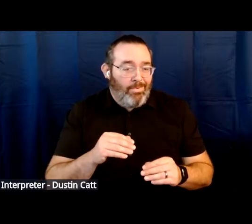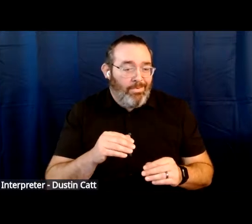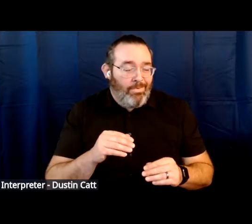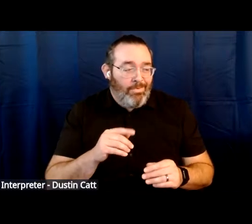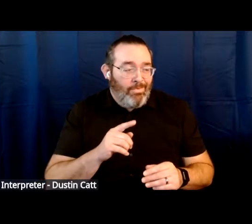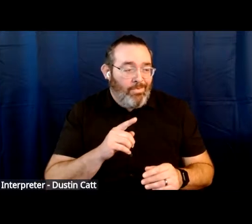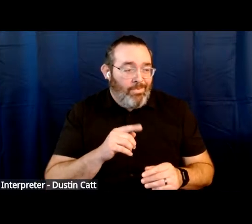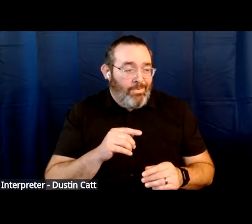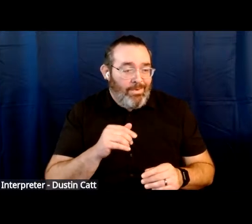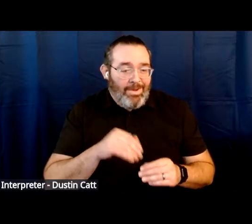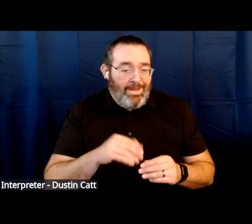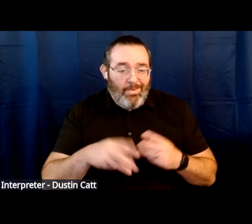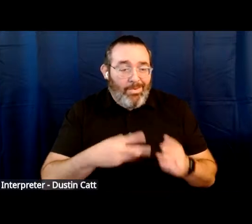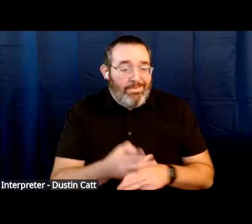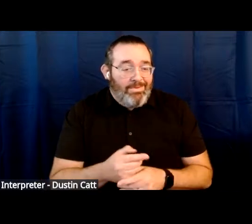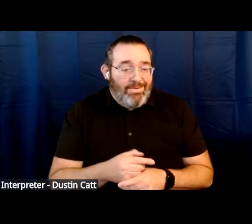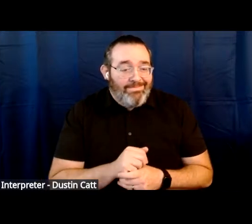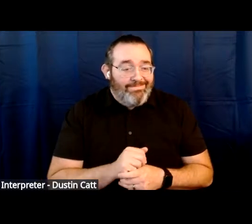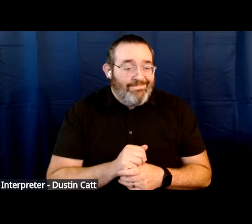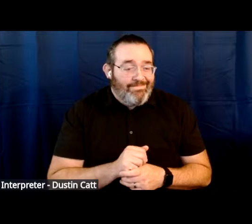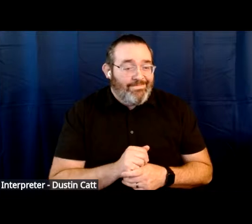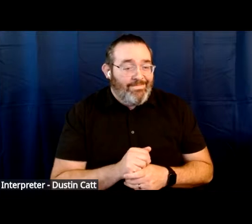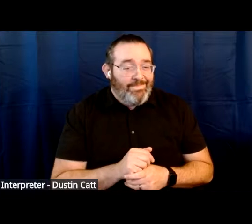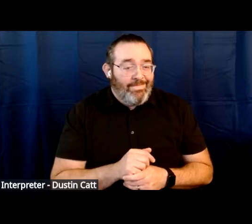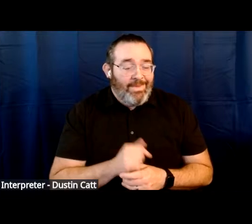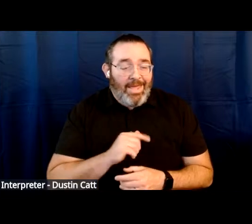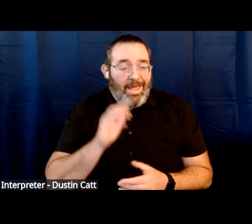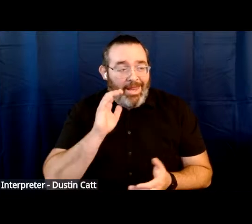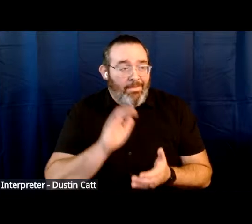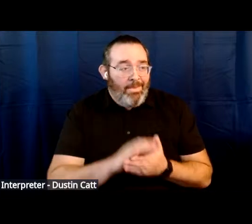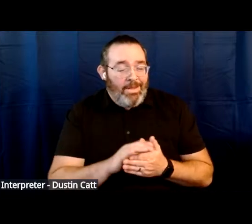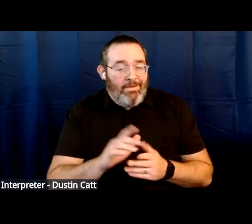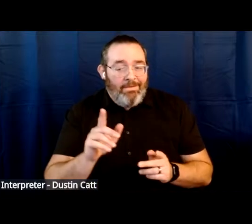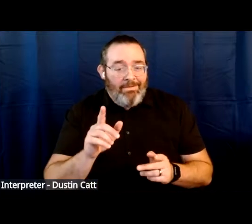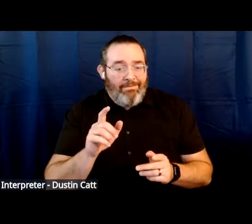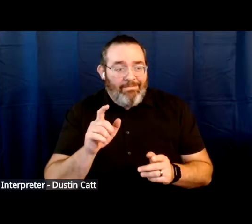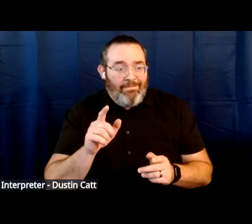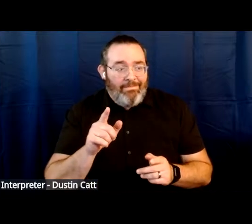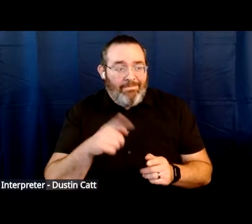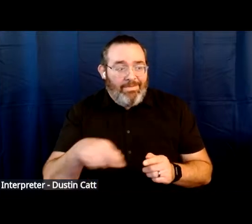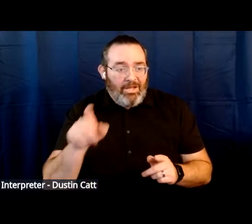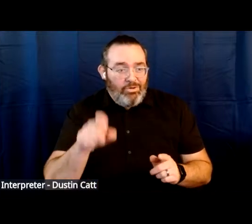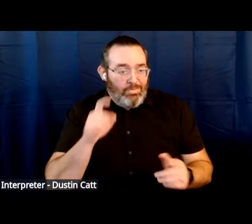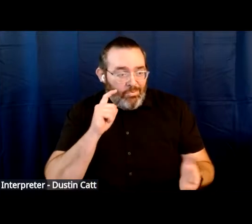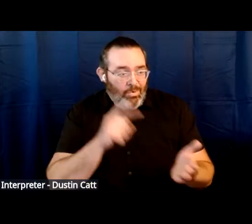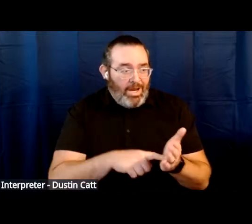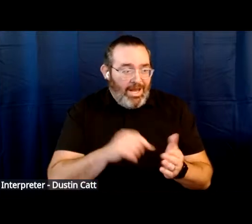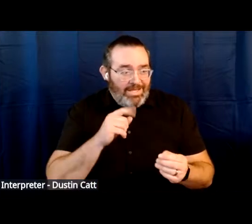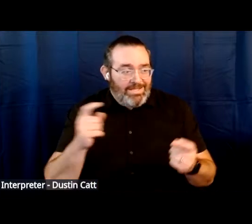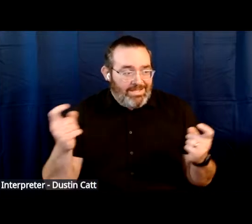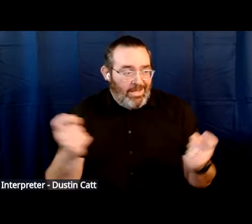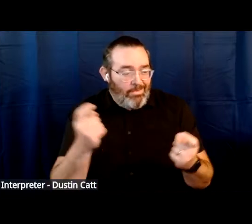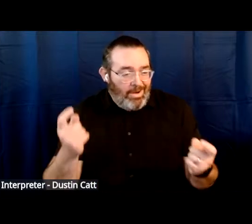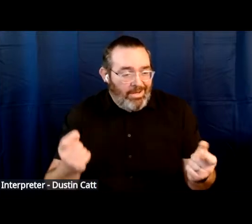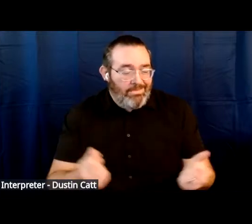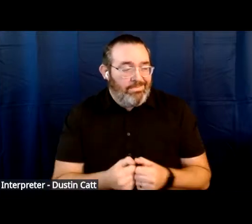every day that should be so recognized and celebrated. So yeah, that's my story. I